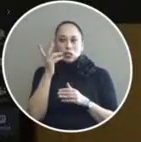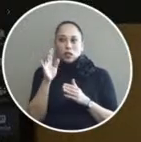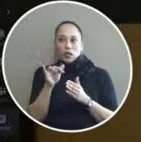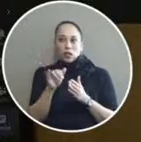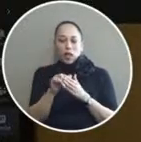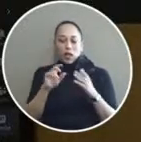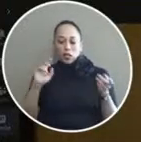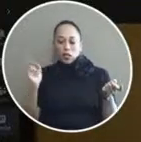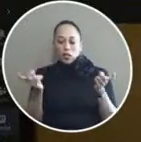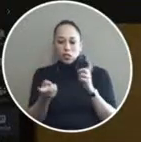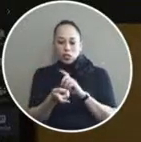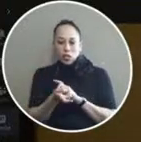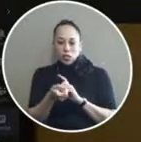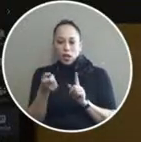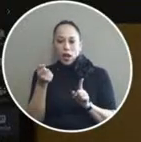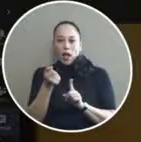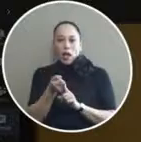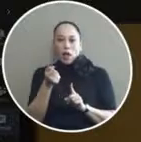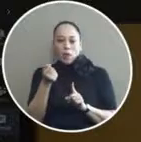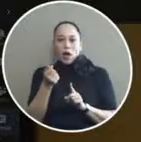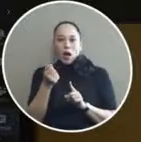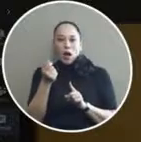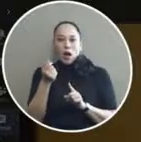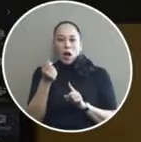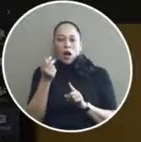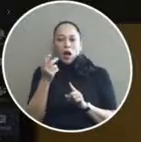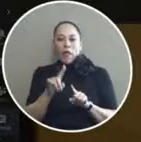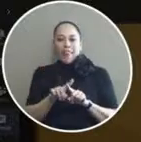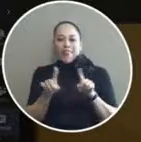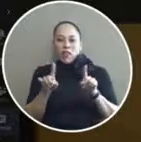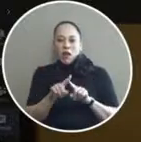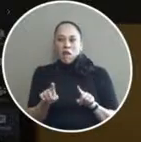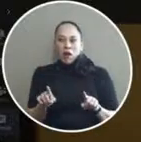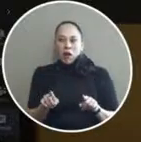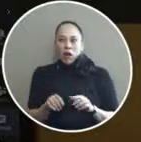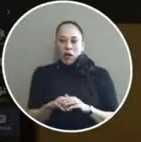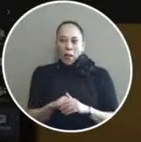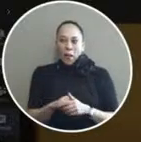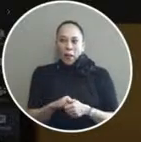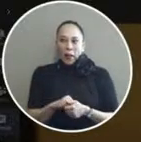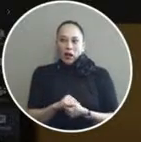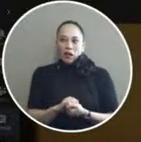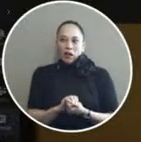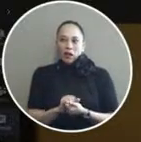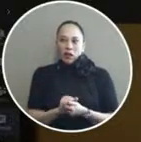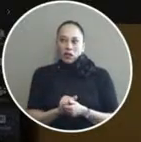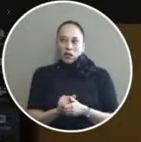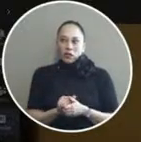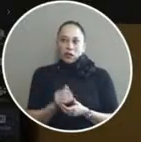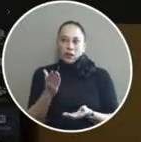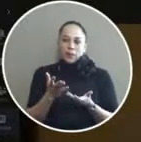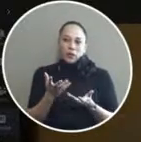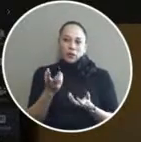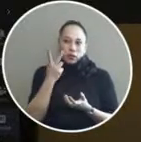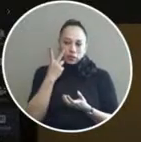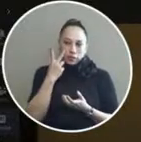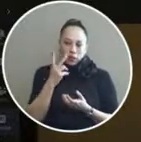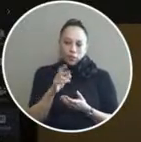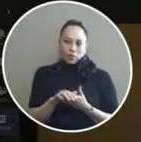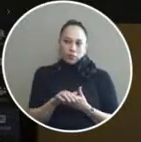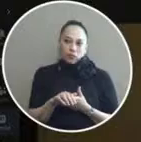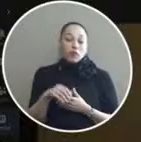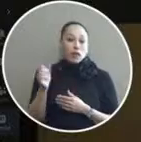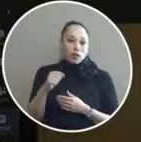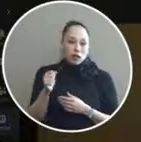has changed and been impacted by different global events. It'd be an interesting point to see. To your point,